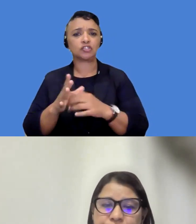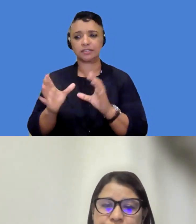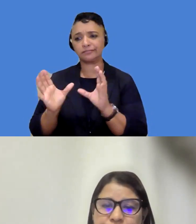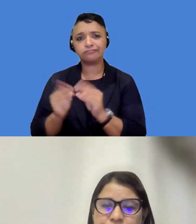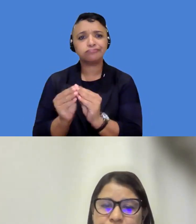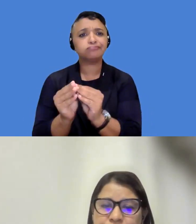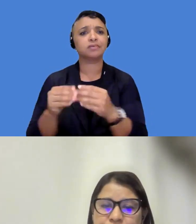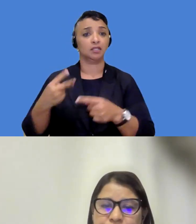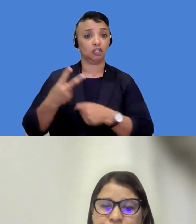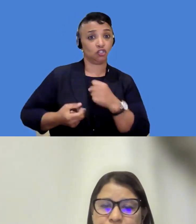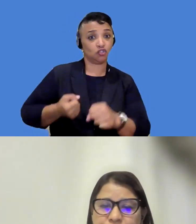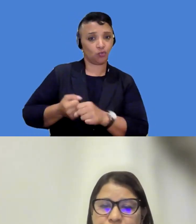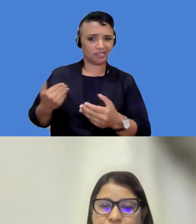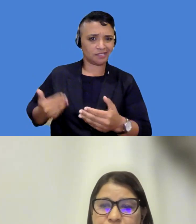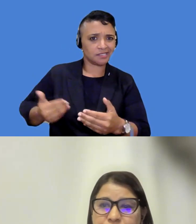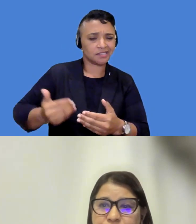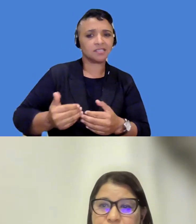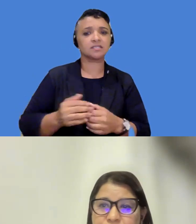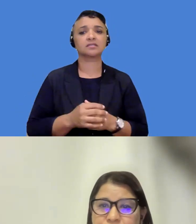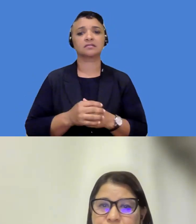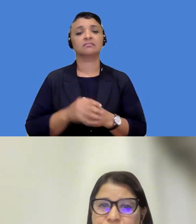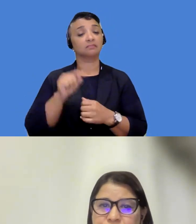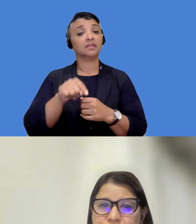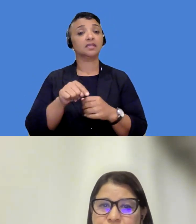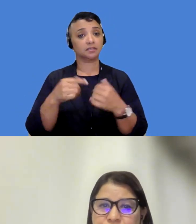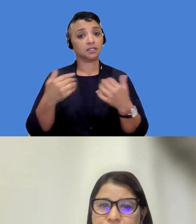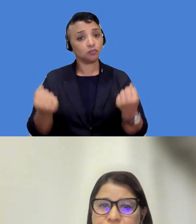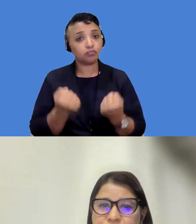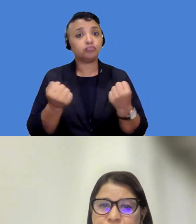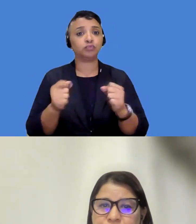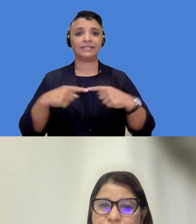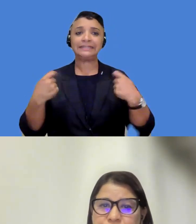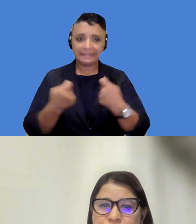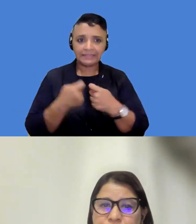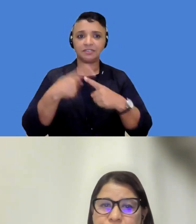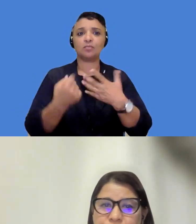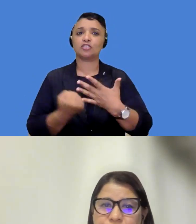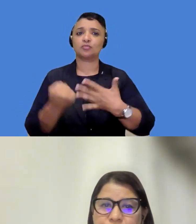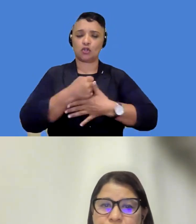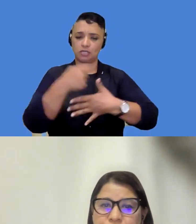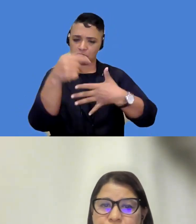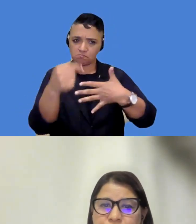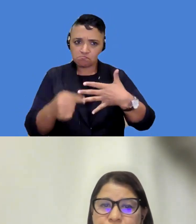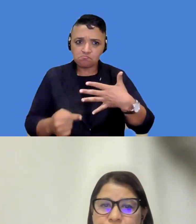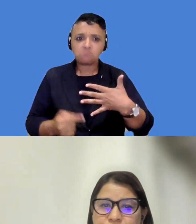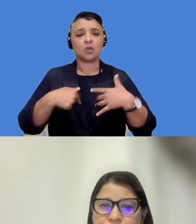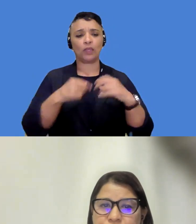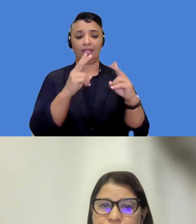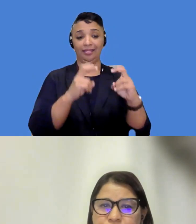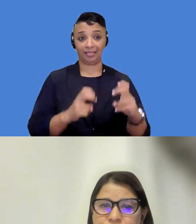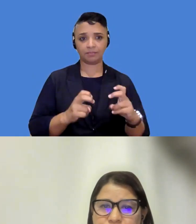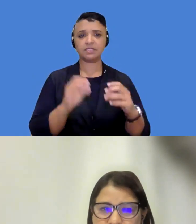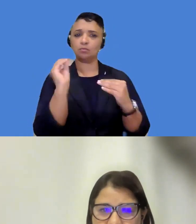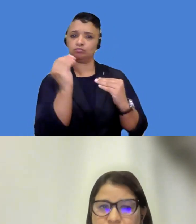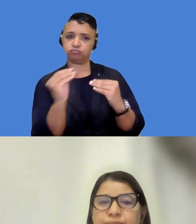years, and that have informed the teams and priority areas of the